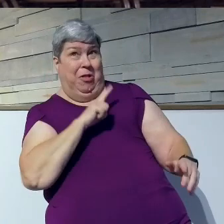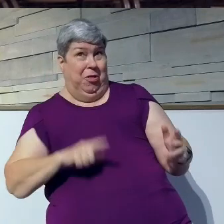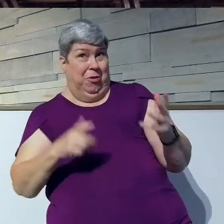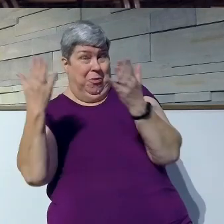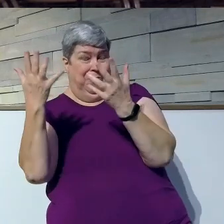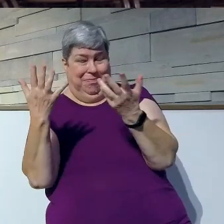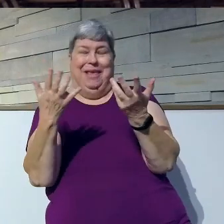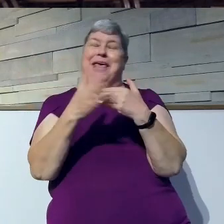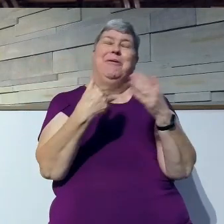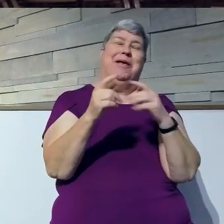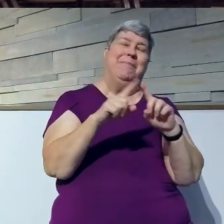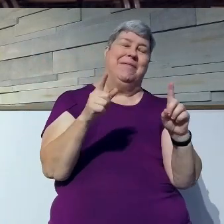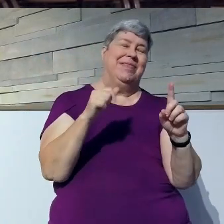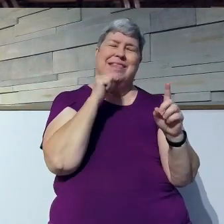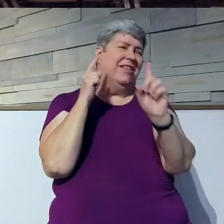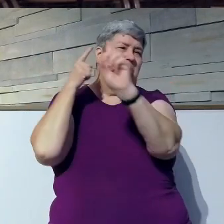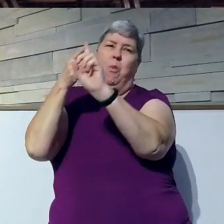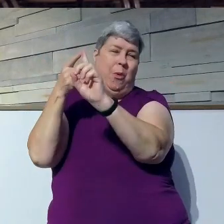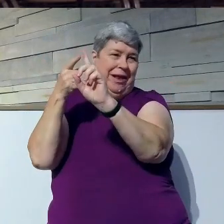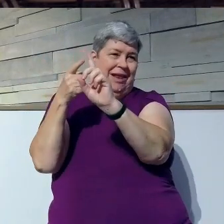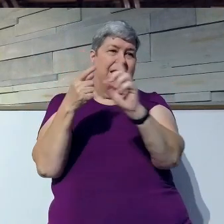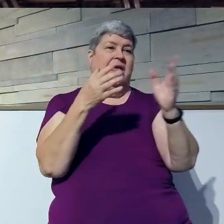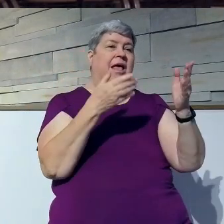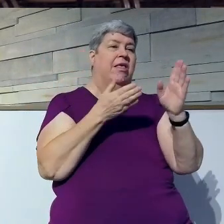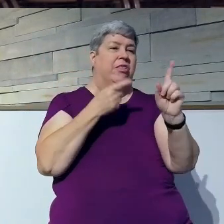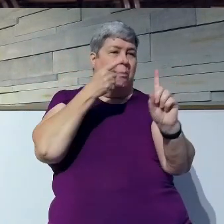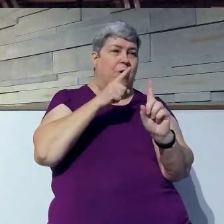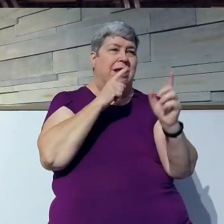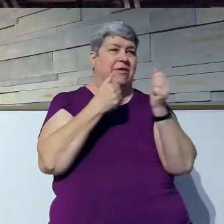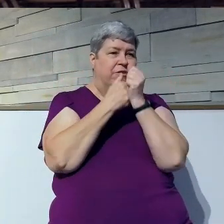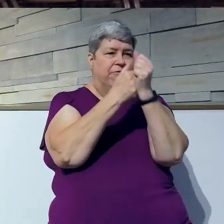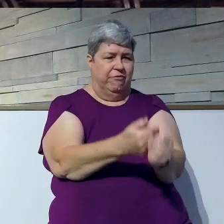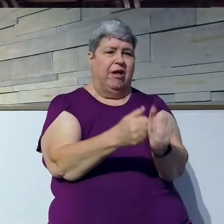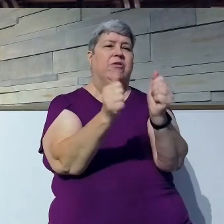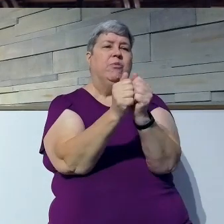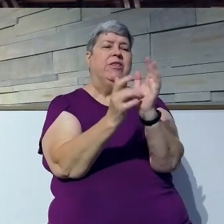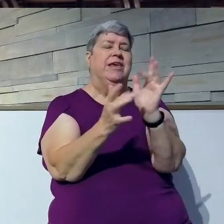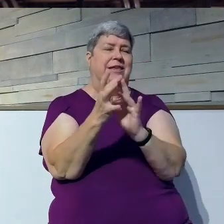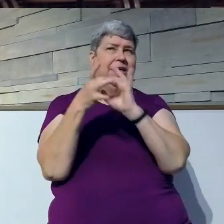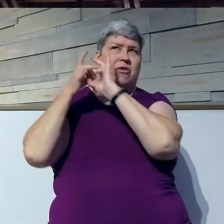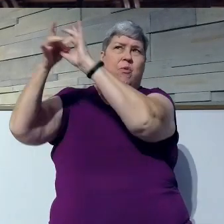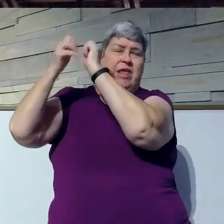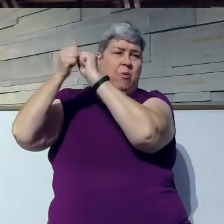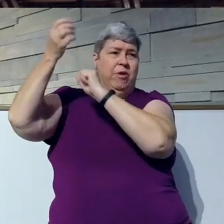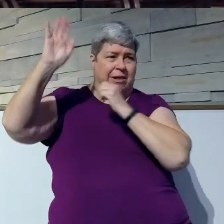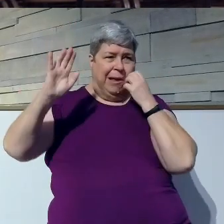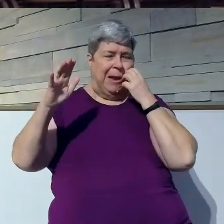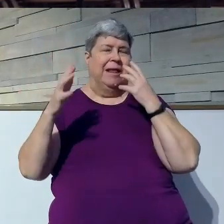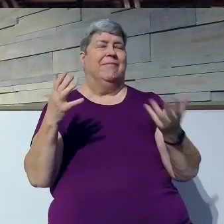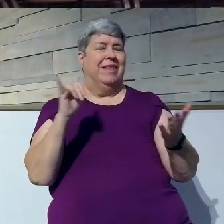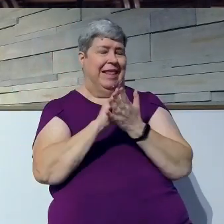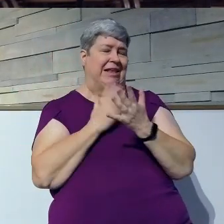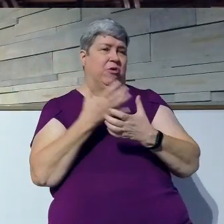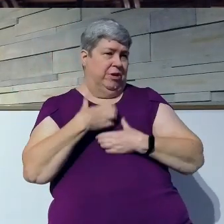willing. But that's not the main thing. The main thing is following Jesus in relationship with God. And so that's